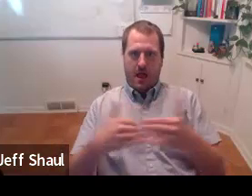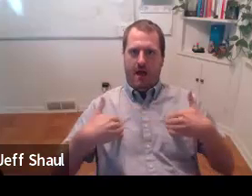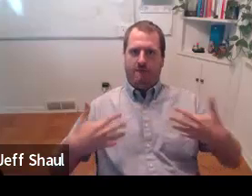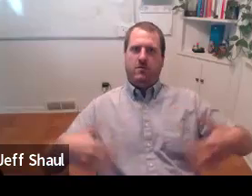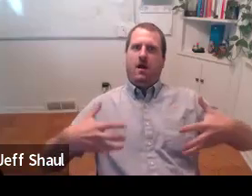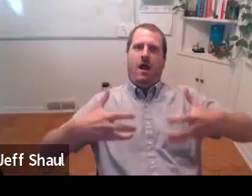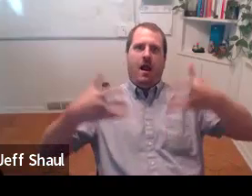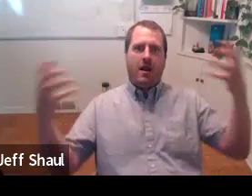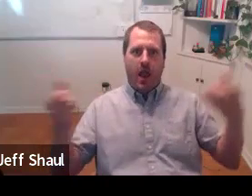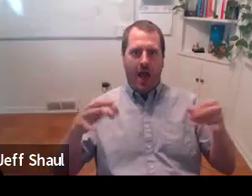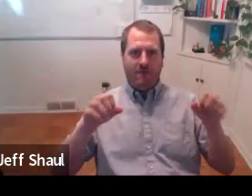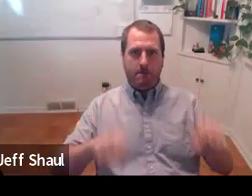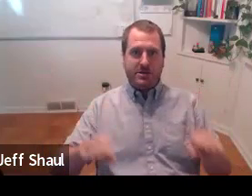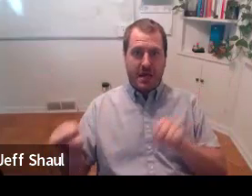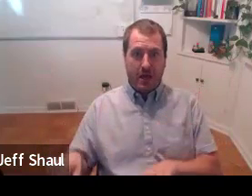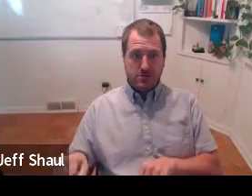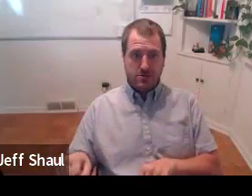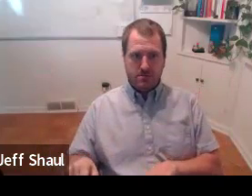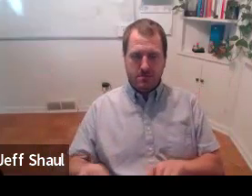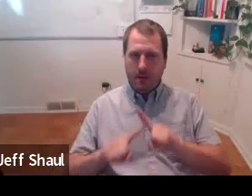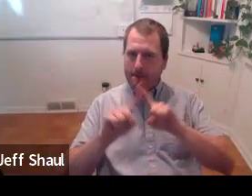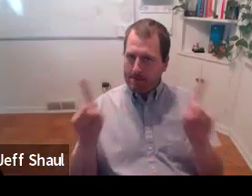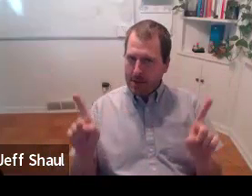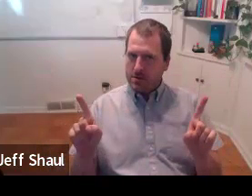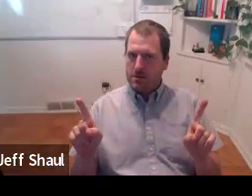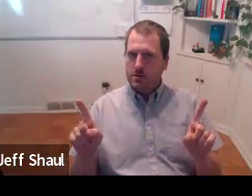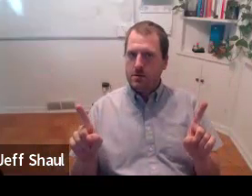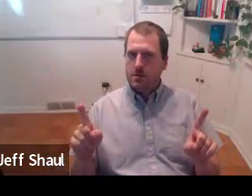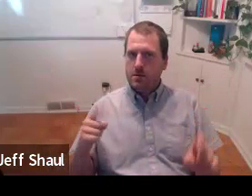a great potential, but